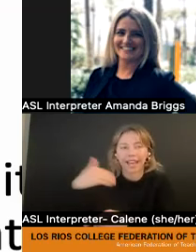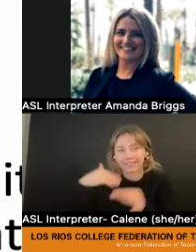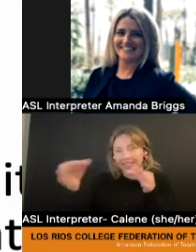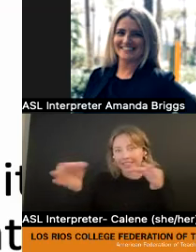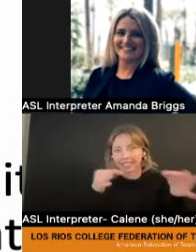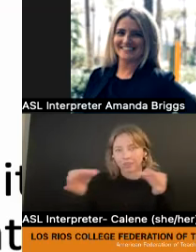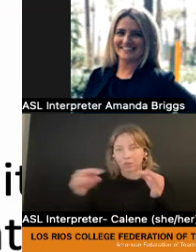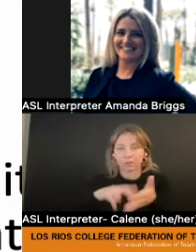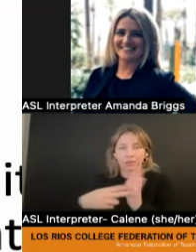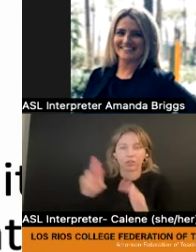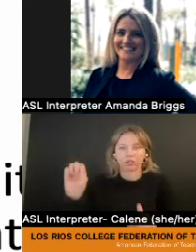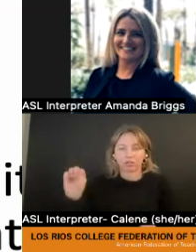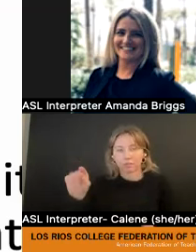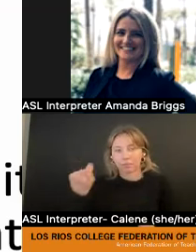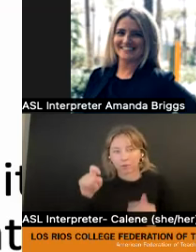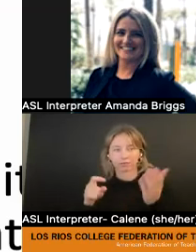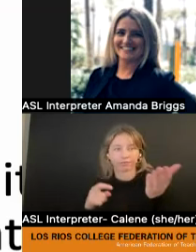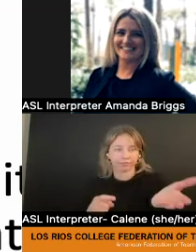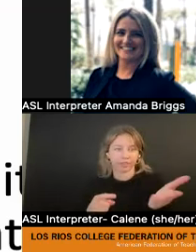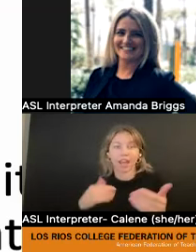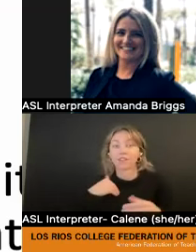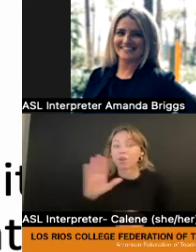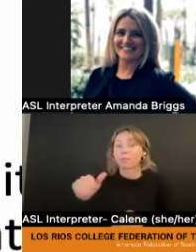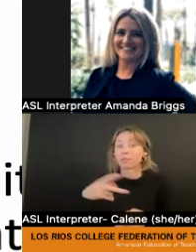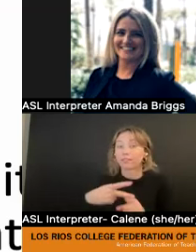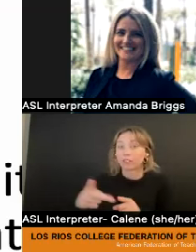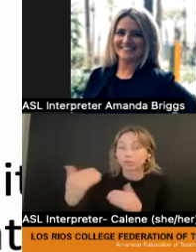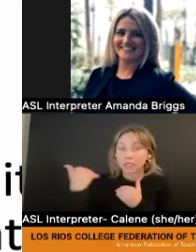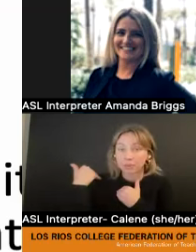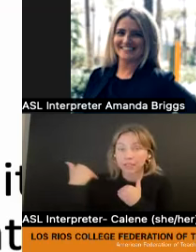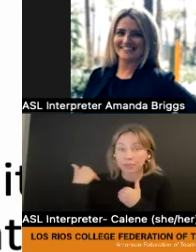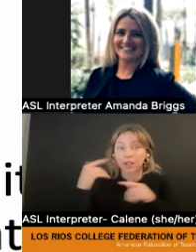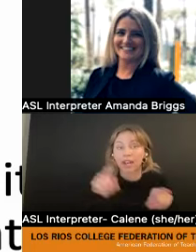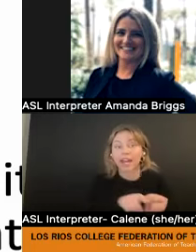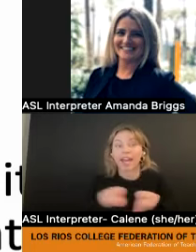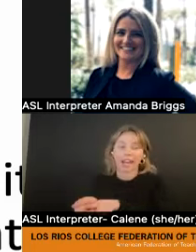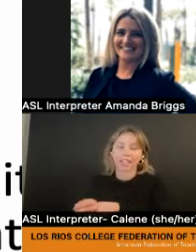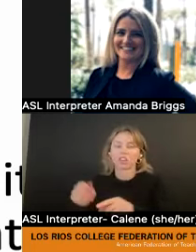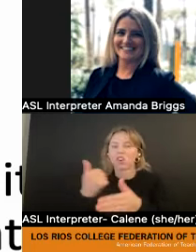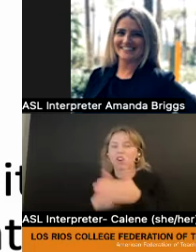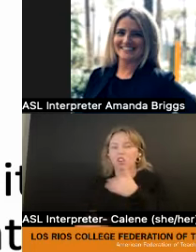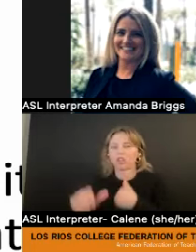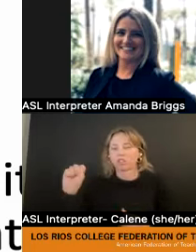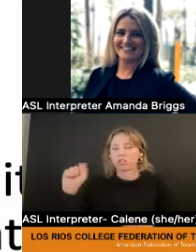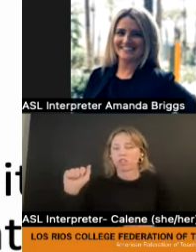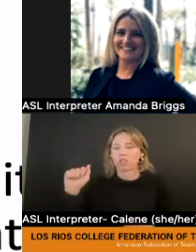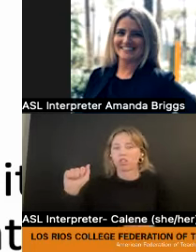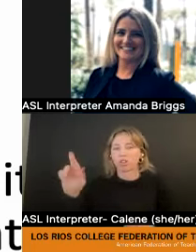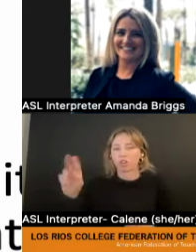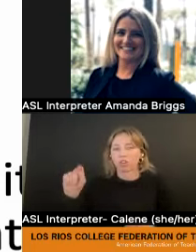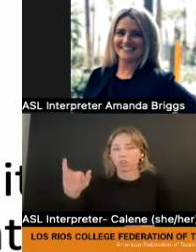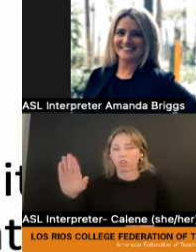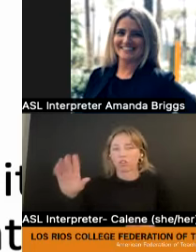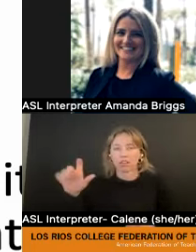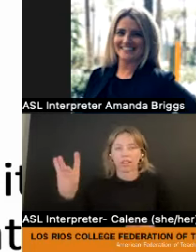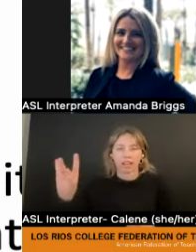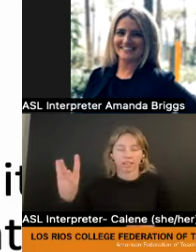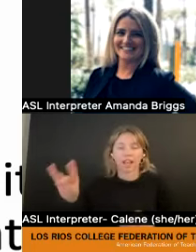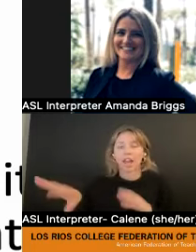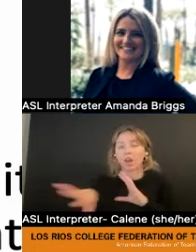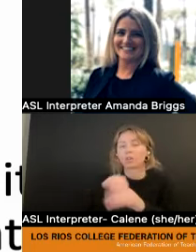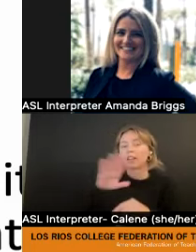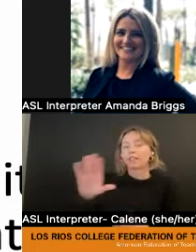faculty members performing their professional responsibilities as listed in Article 8 of the CBA. In a location other than their campus